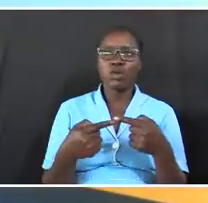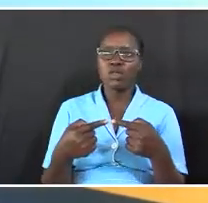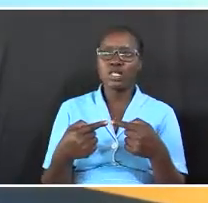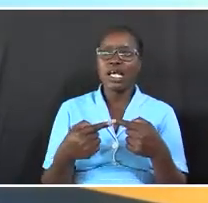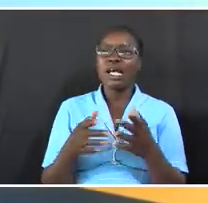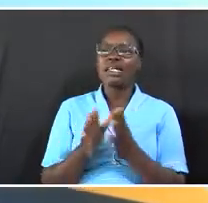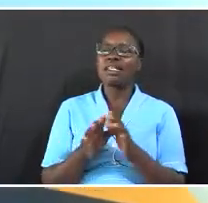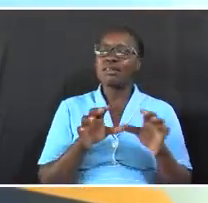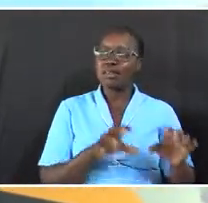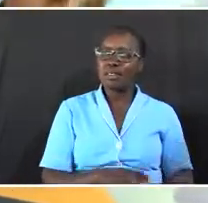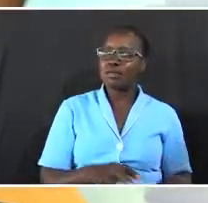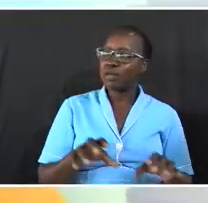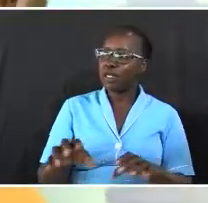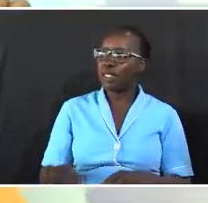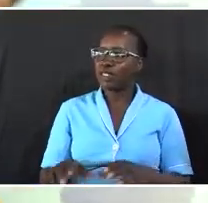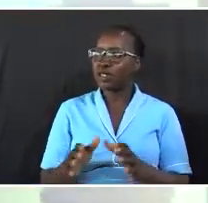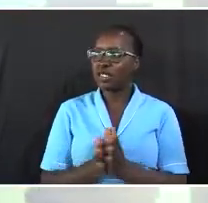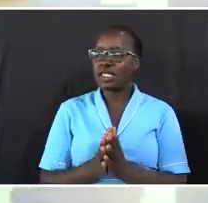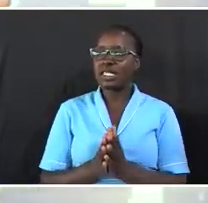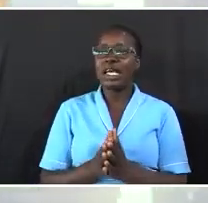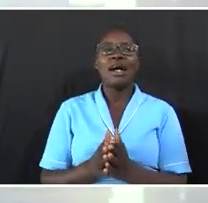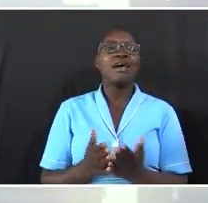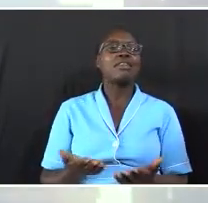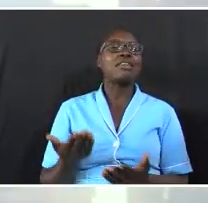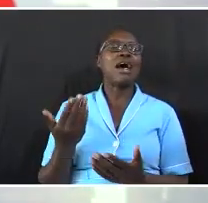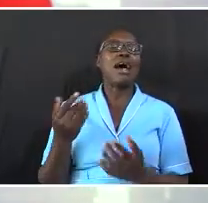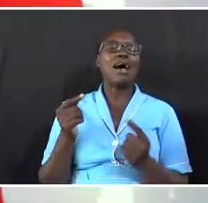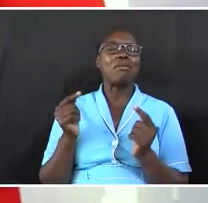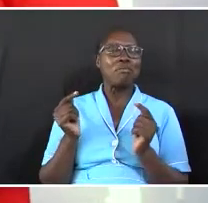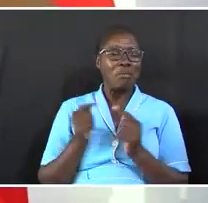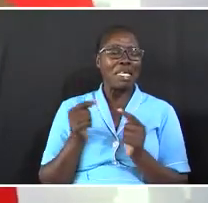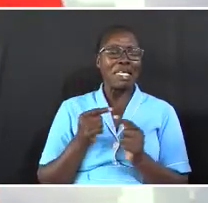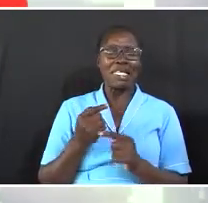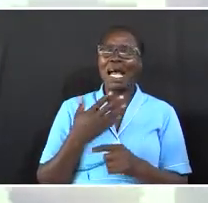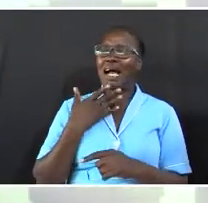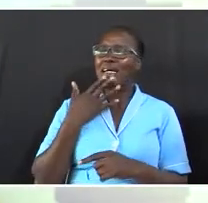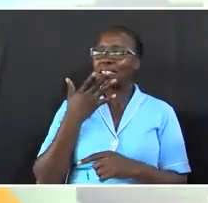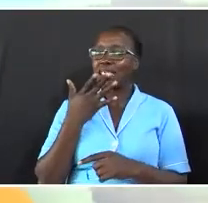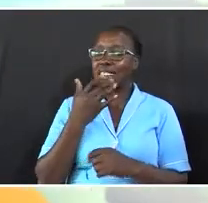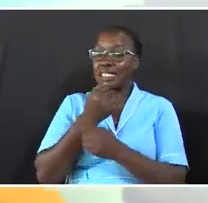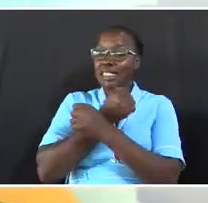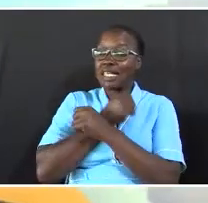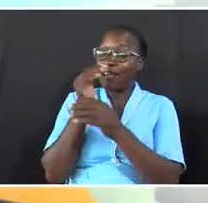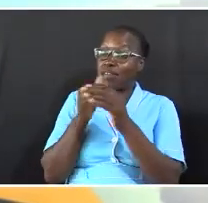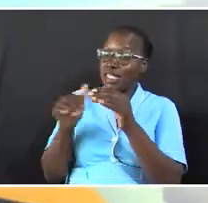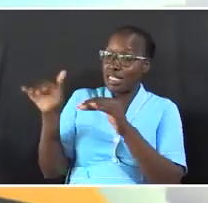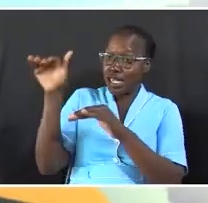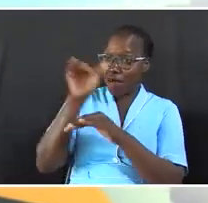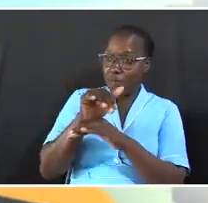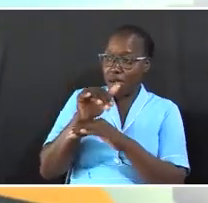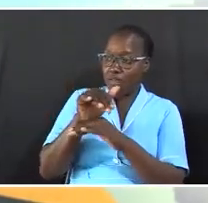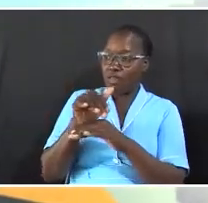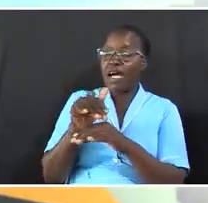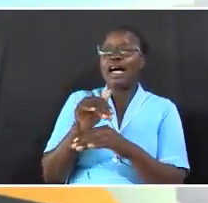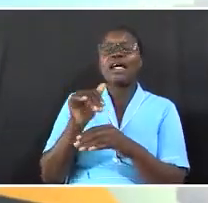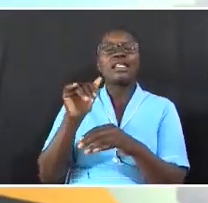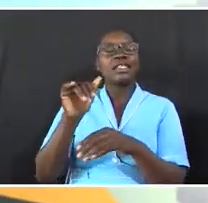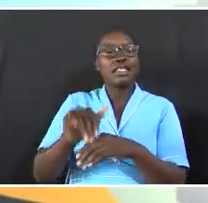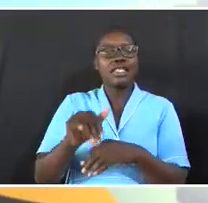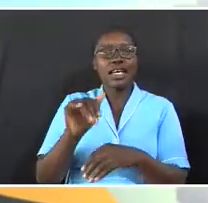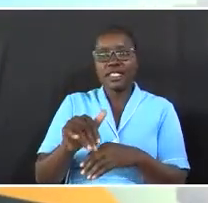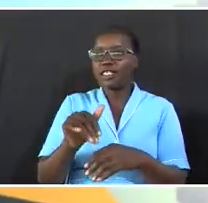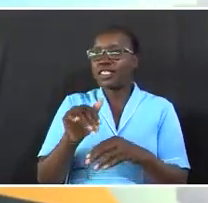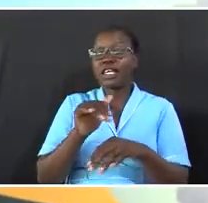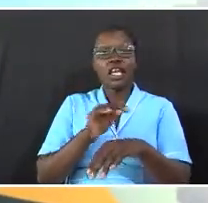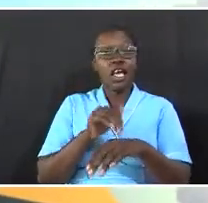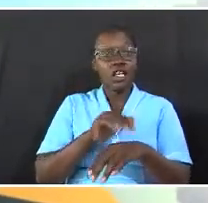despite the tribulation, despite the hate and the pain, his love is above. To an extent that he